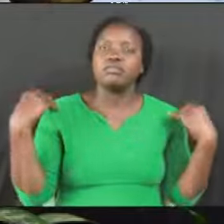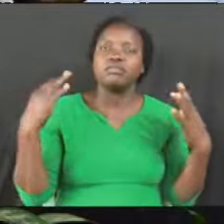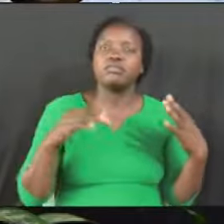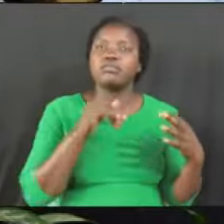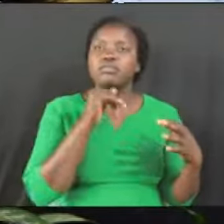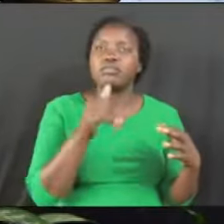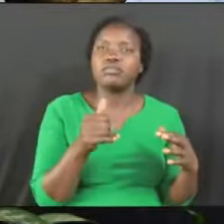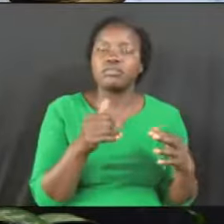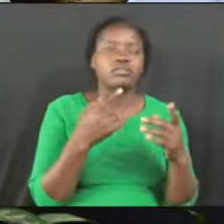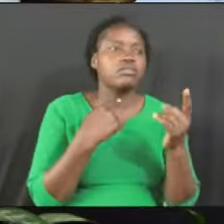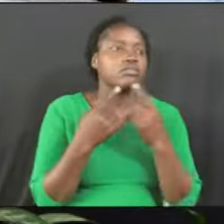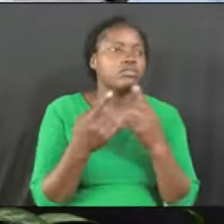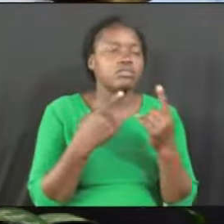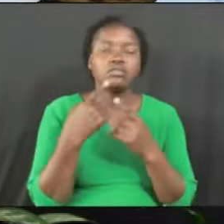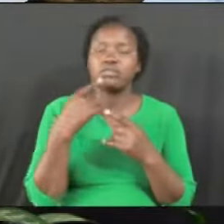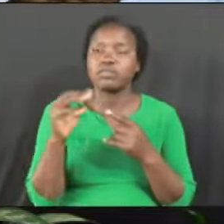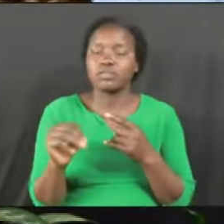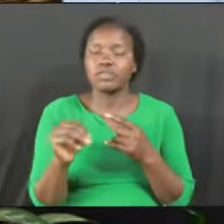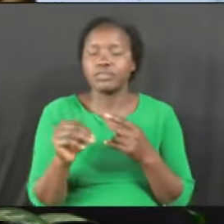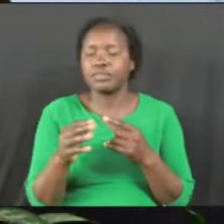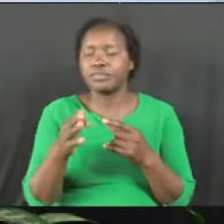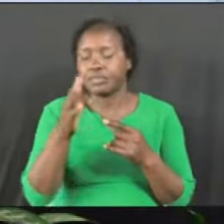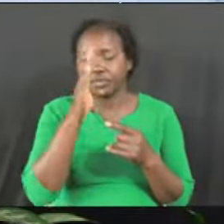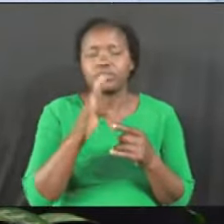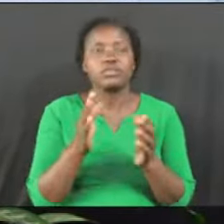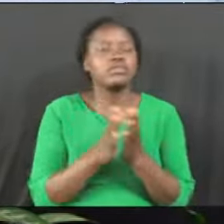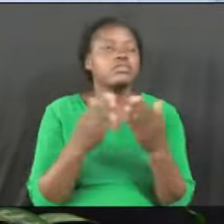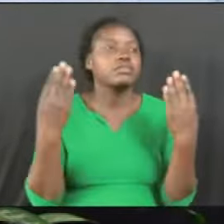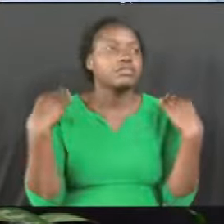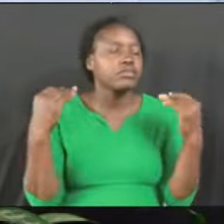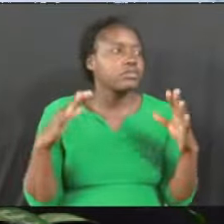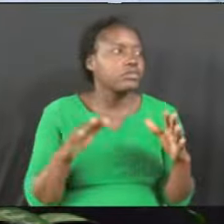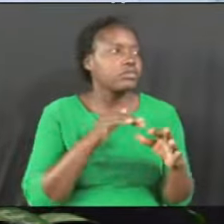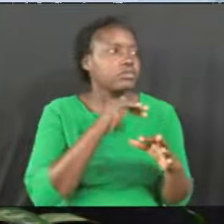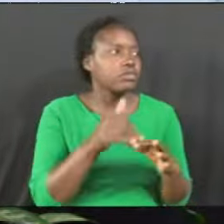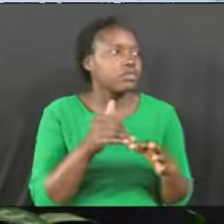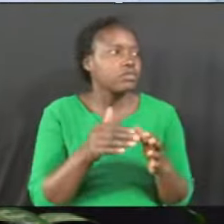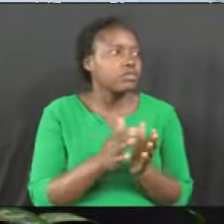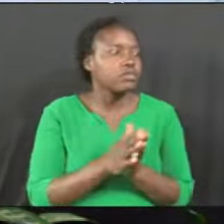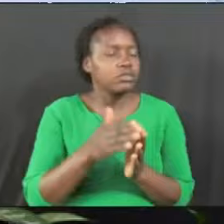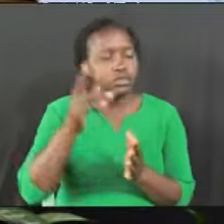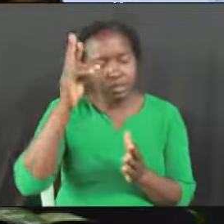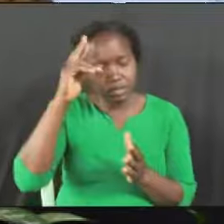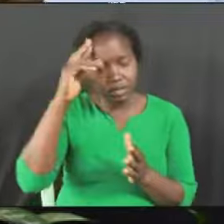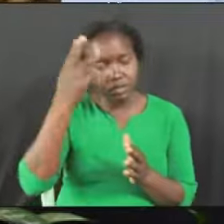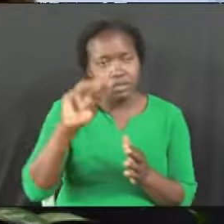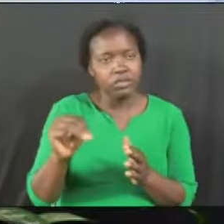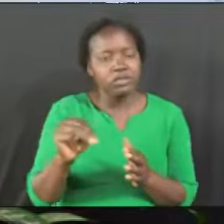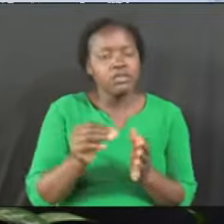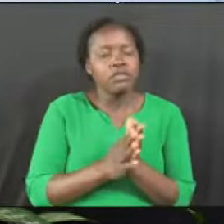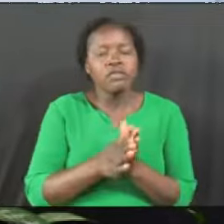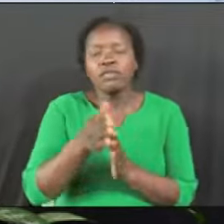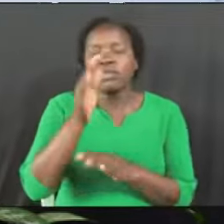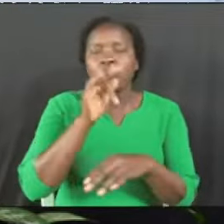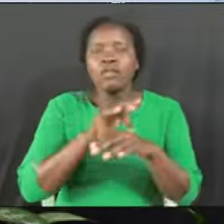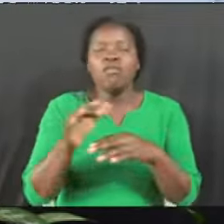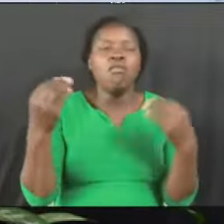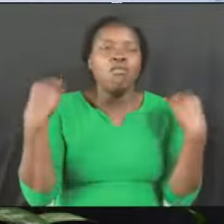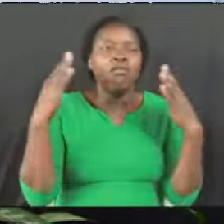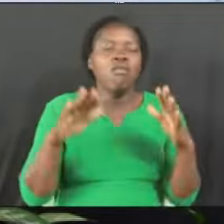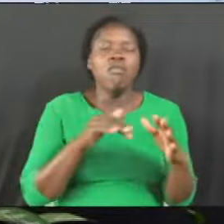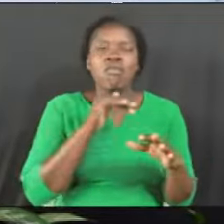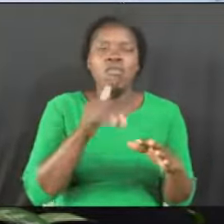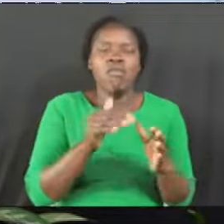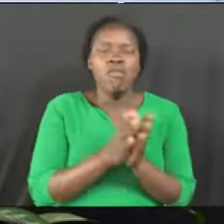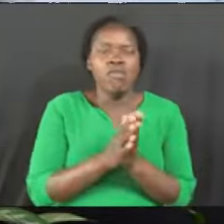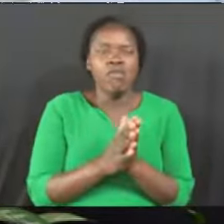to talk to him. God dispatched an angel not to remind him. God sent an angel not to